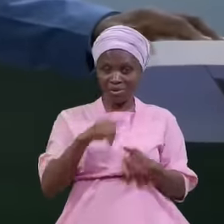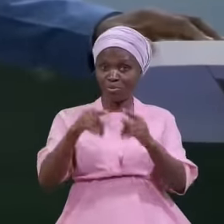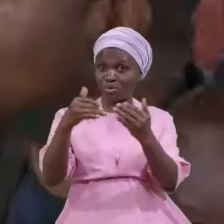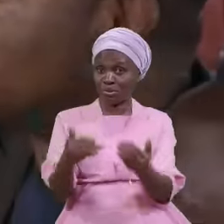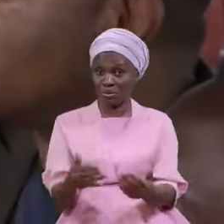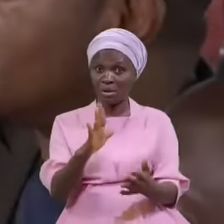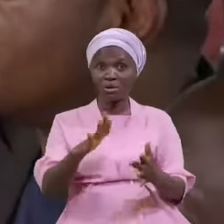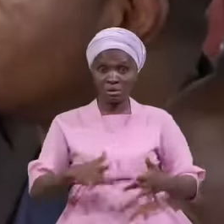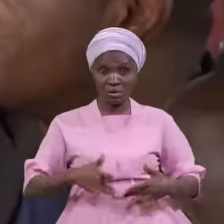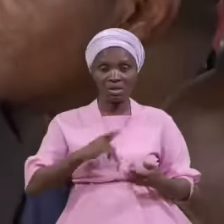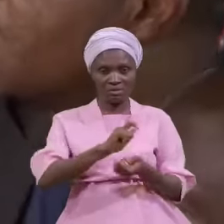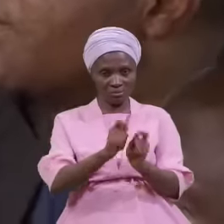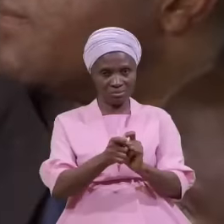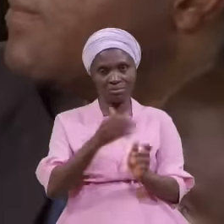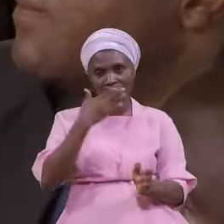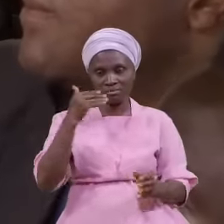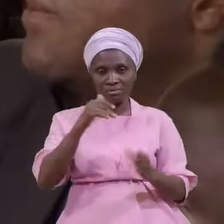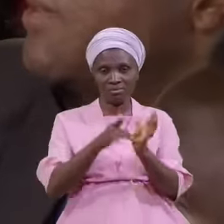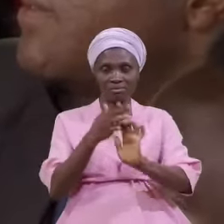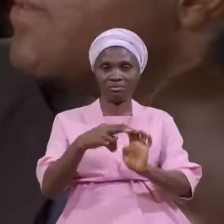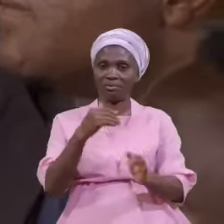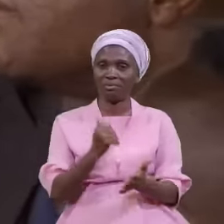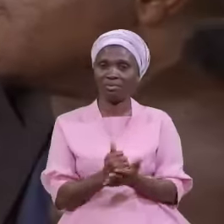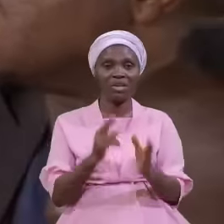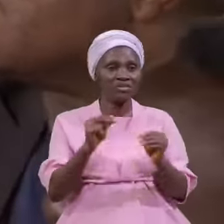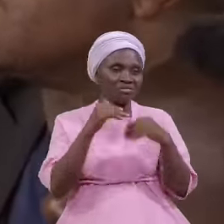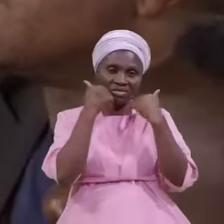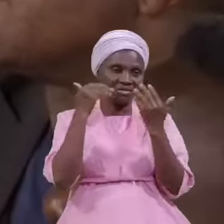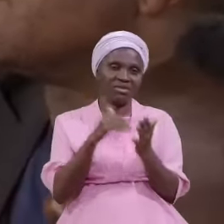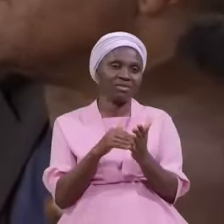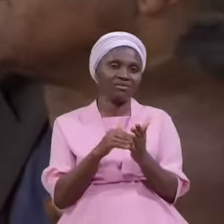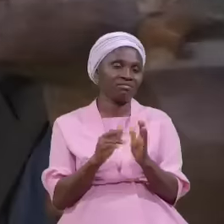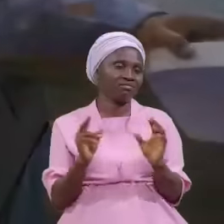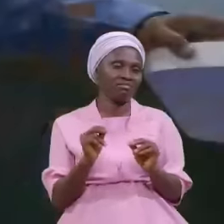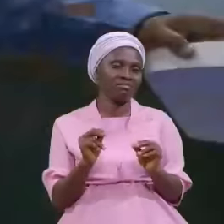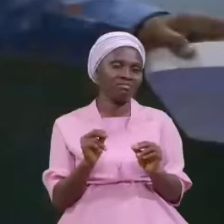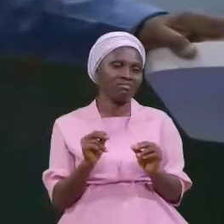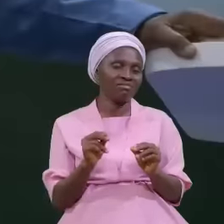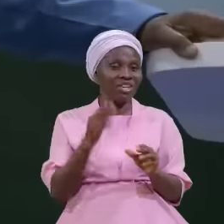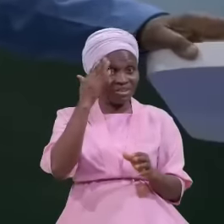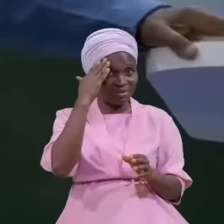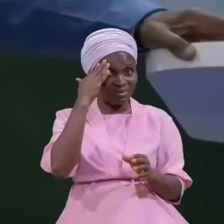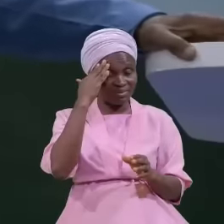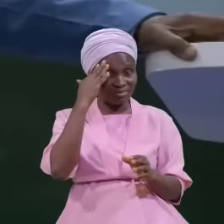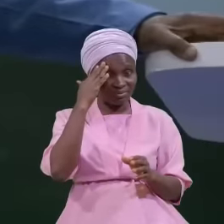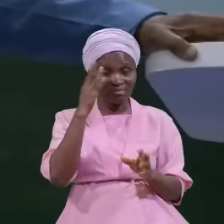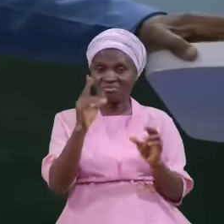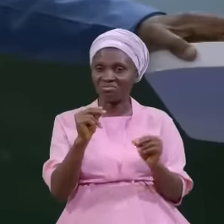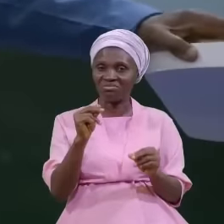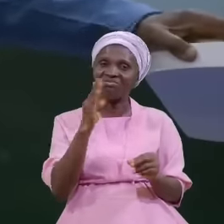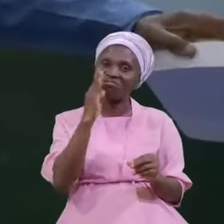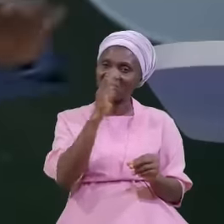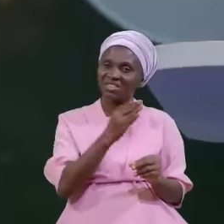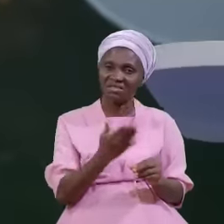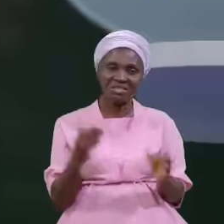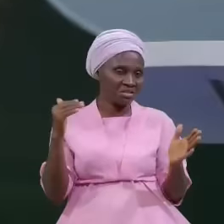around. No shame again. And there is, you know, no evil thing against you anymore.